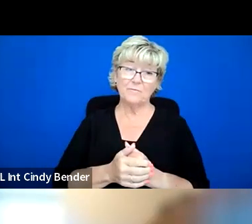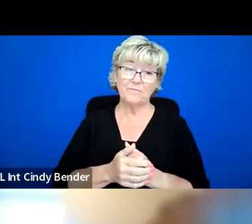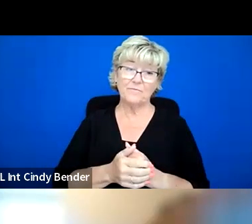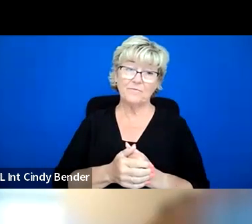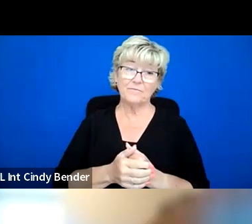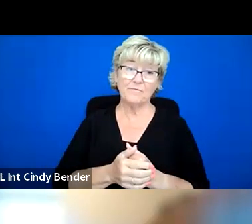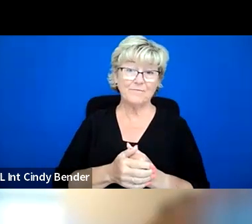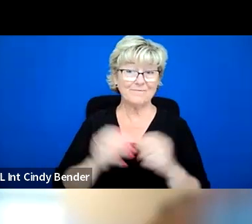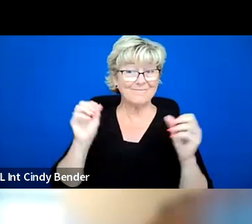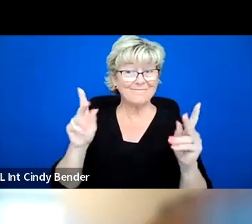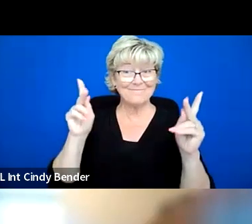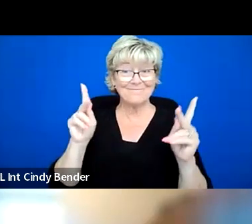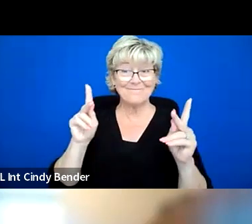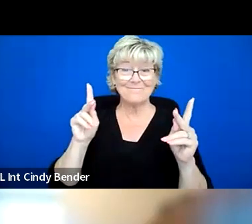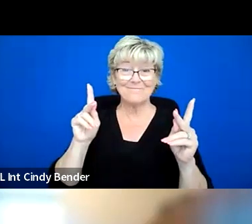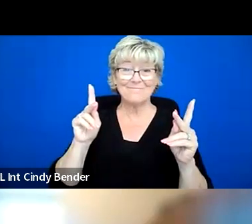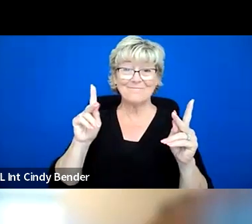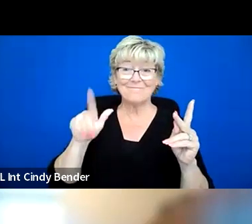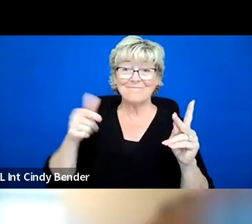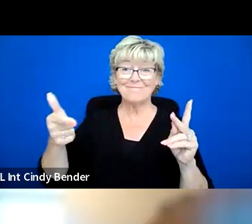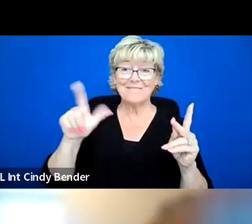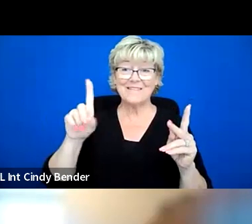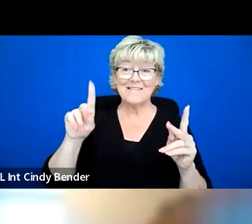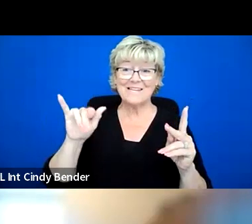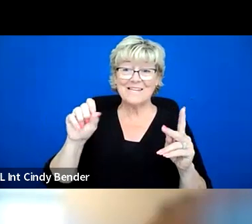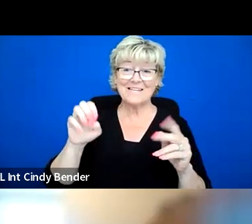information. All right, off to you. I think it's Denise and then Ken.